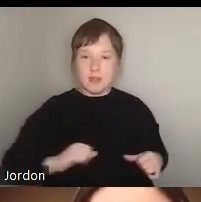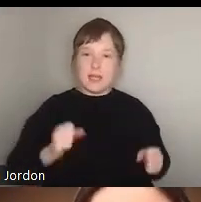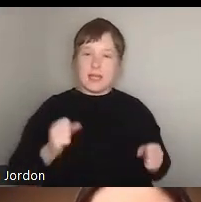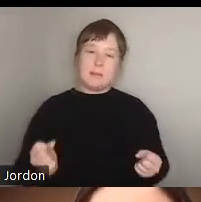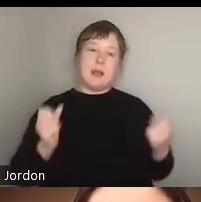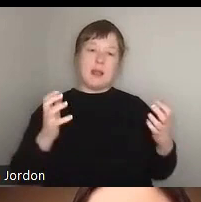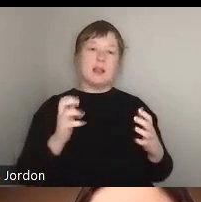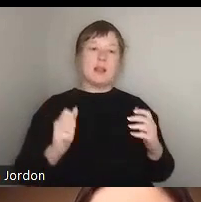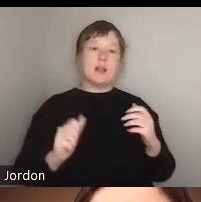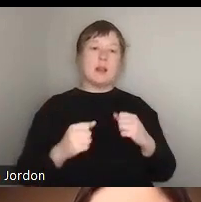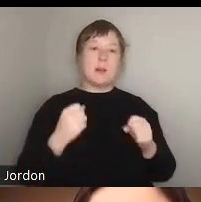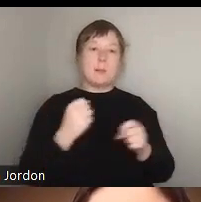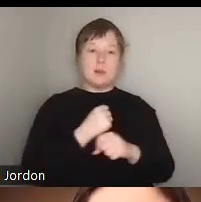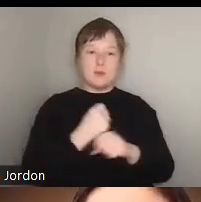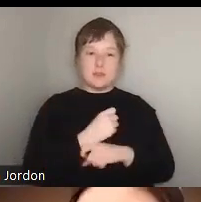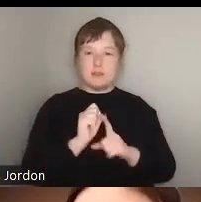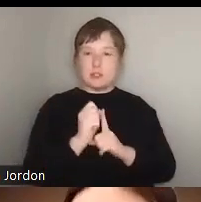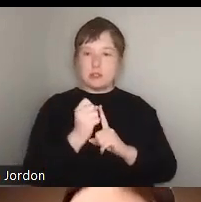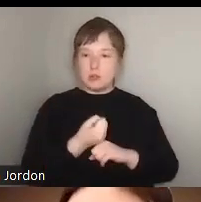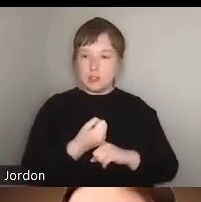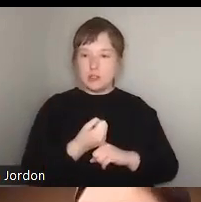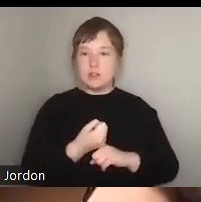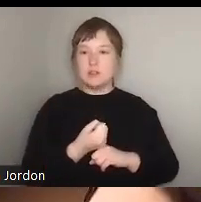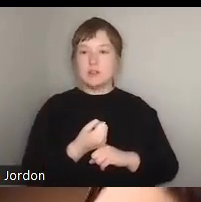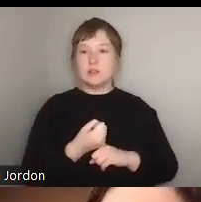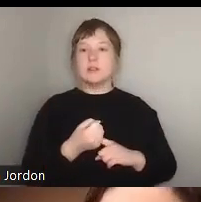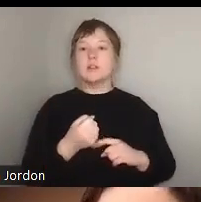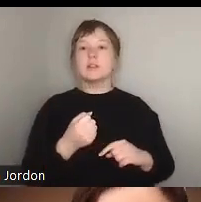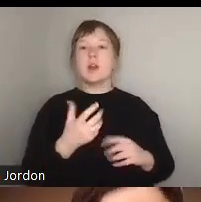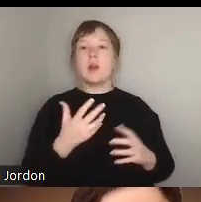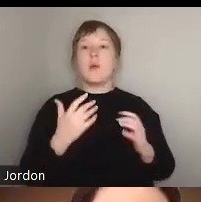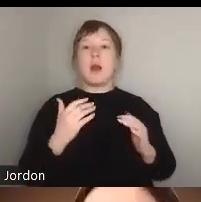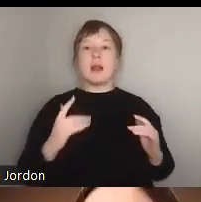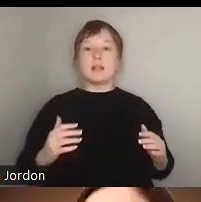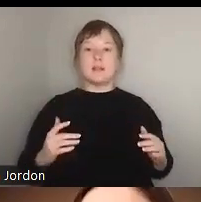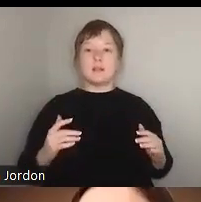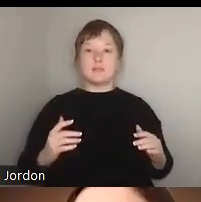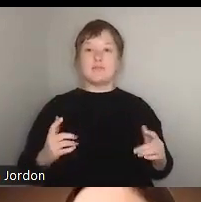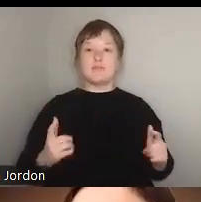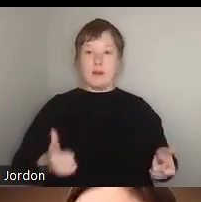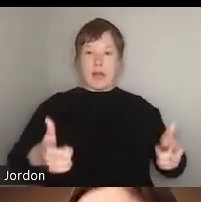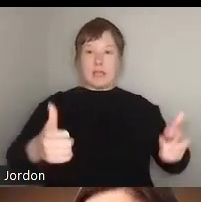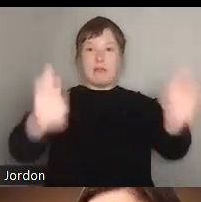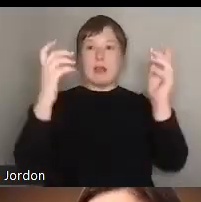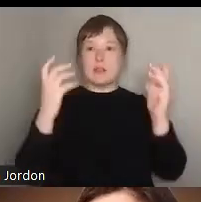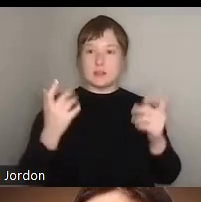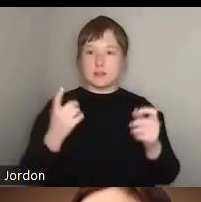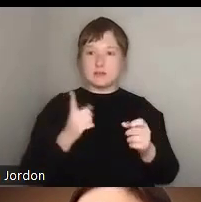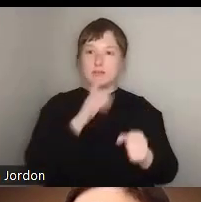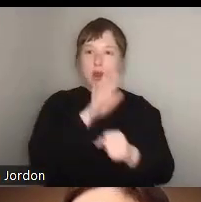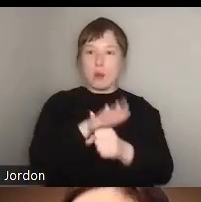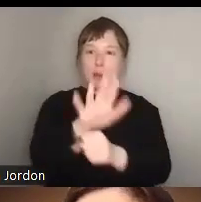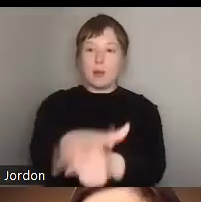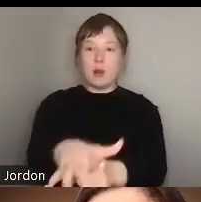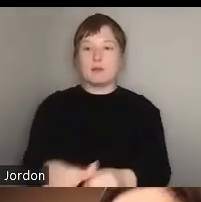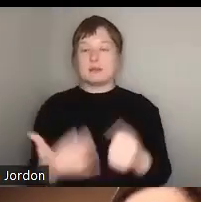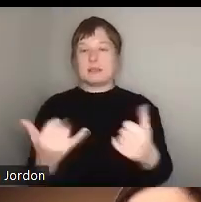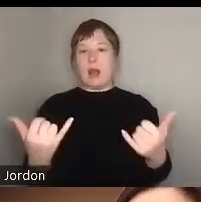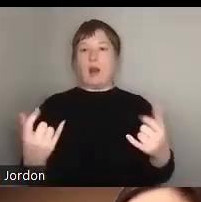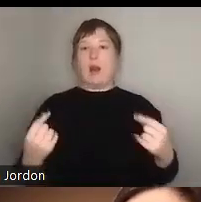situations. The wanting to escalate a relationship quickly, so like trying to get somebody to commit very early